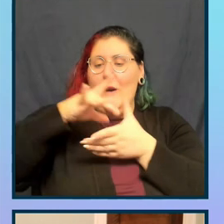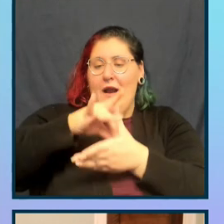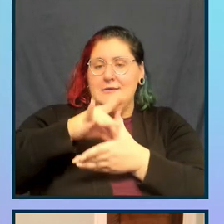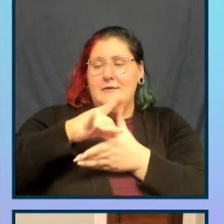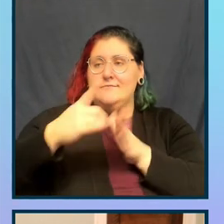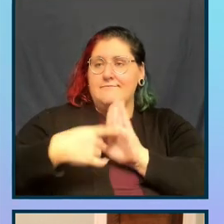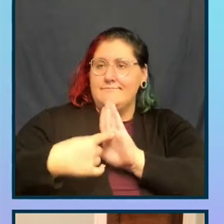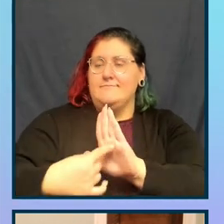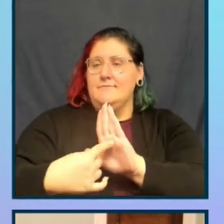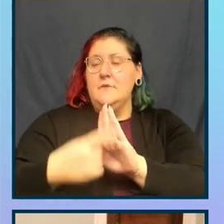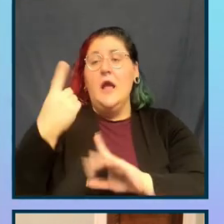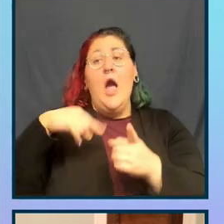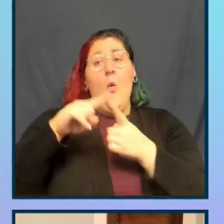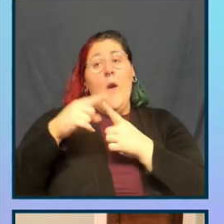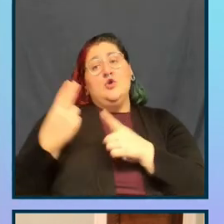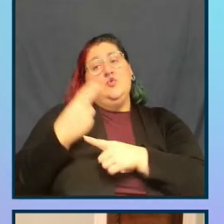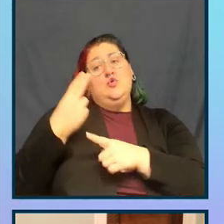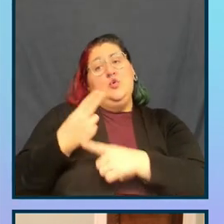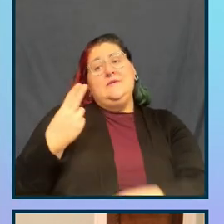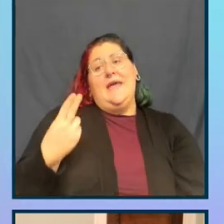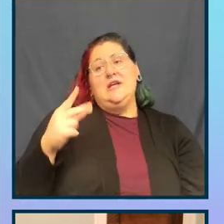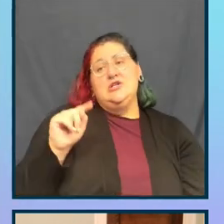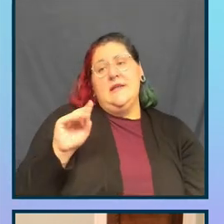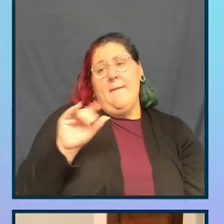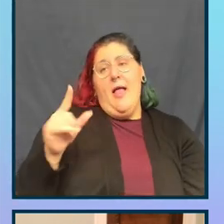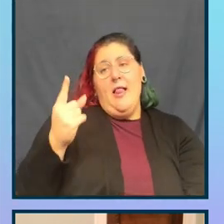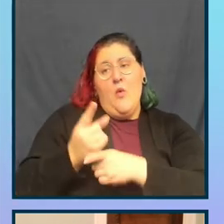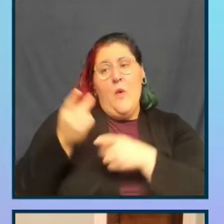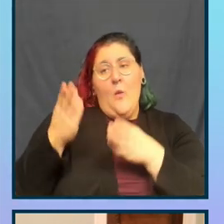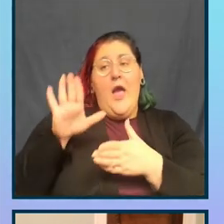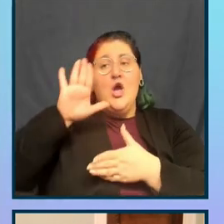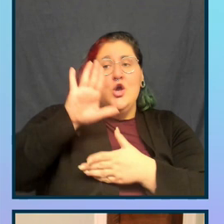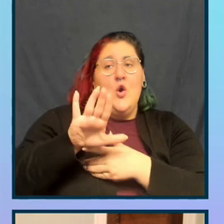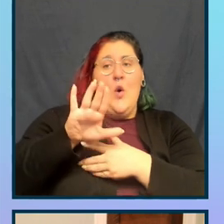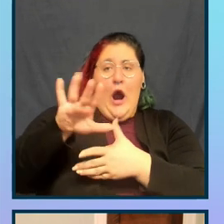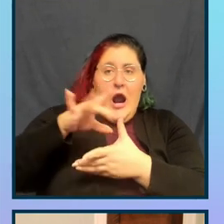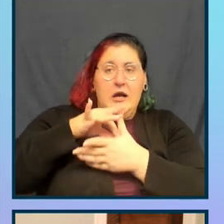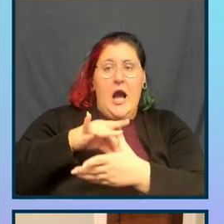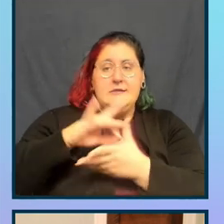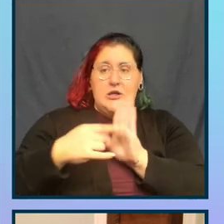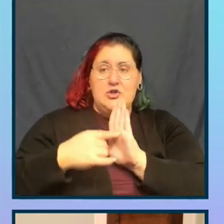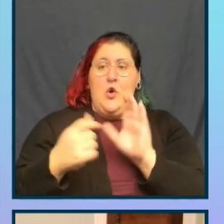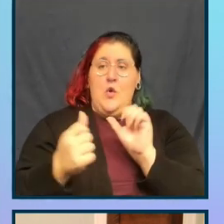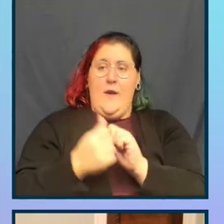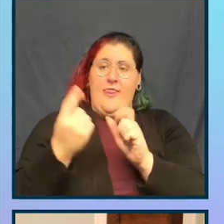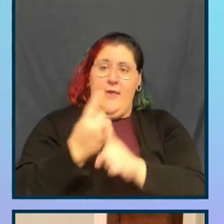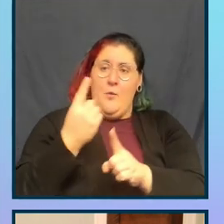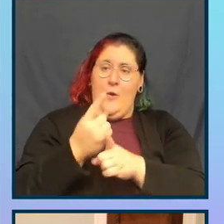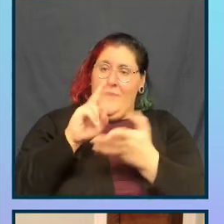And when HTML is used correctly, your content has its proper and intended meaning.